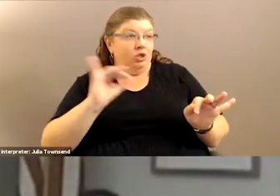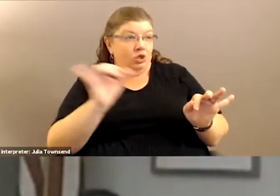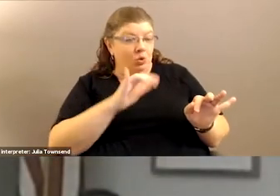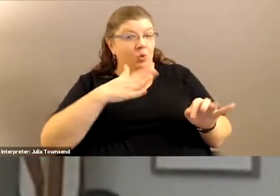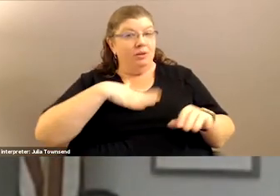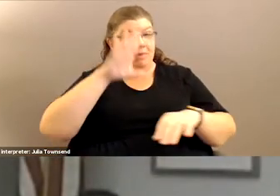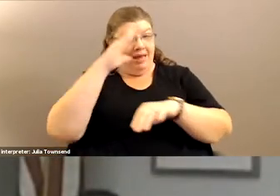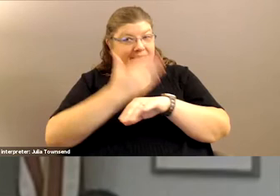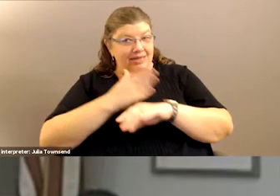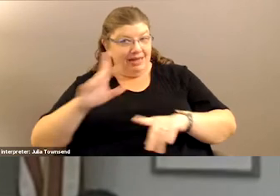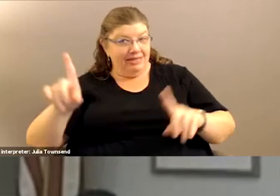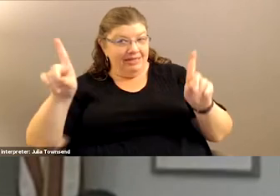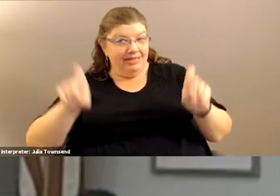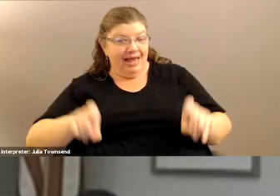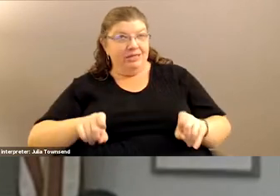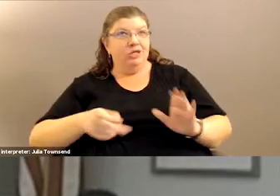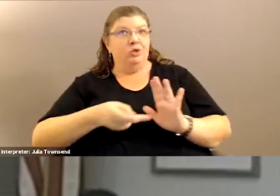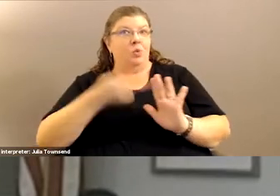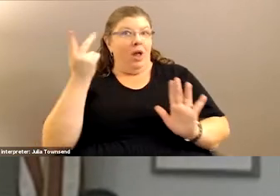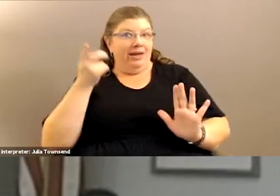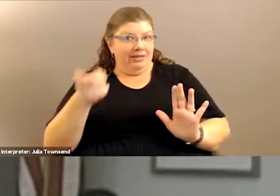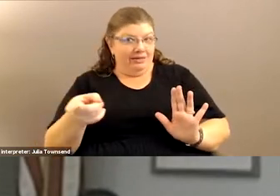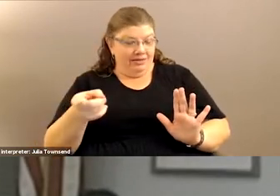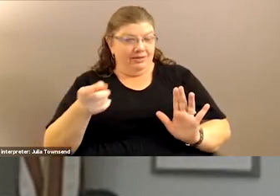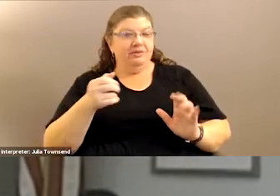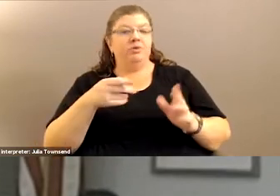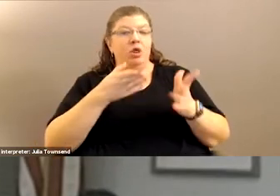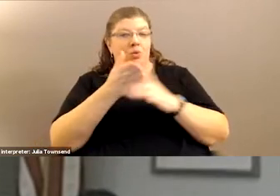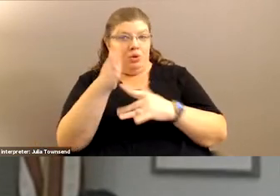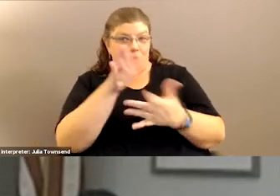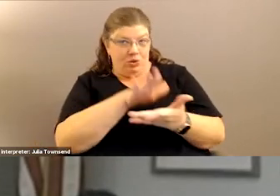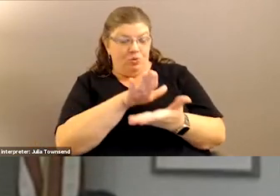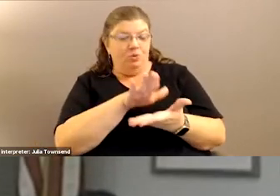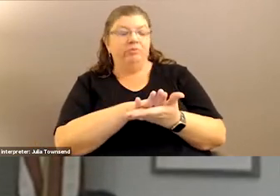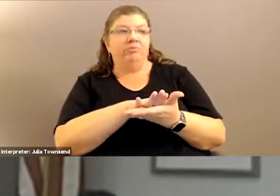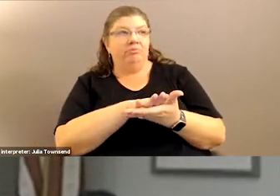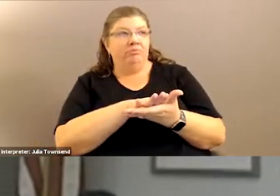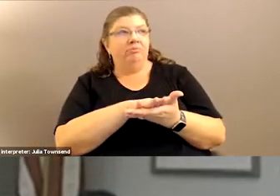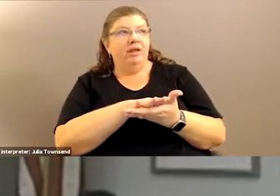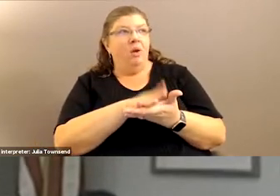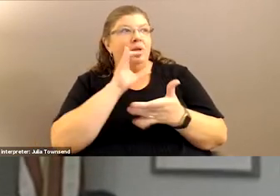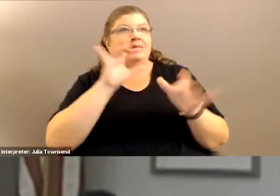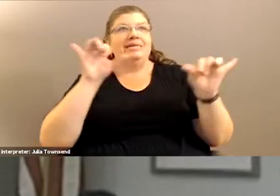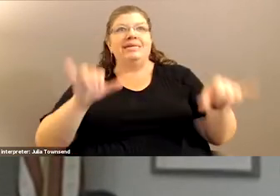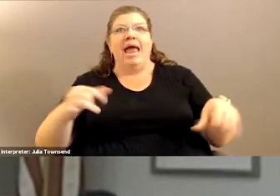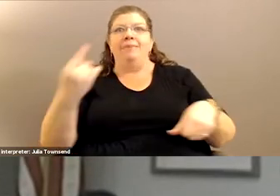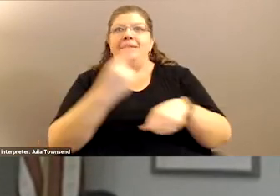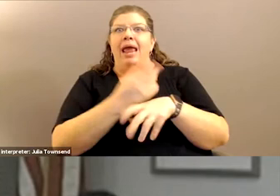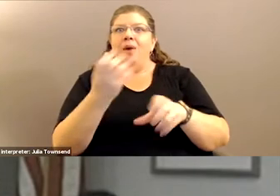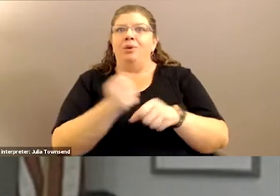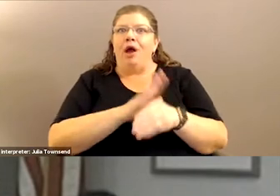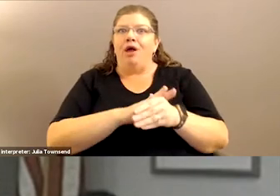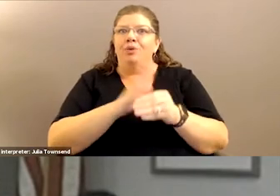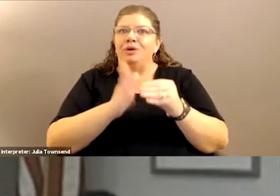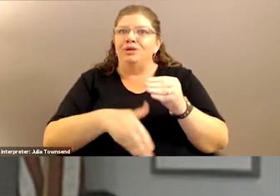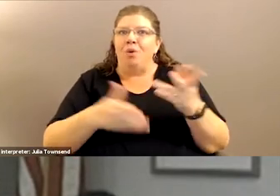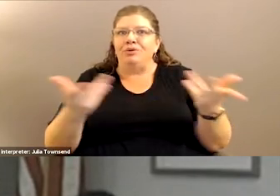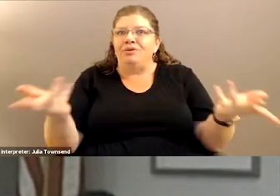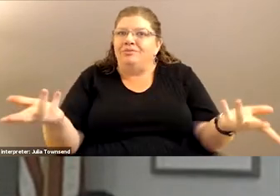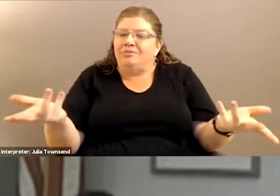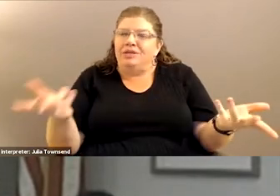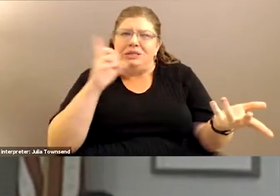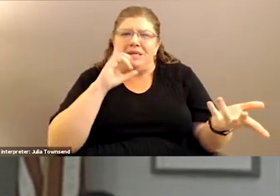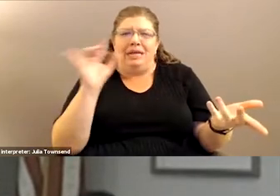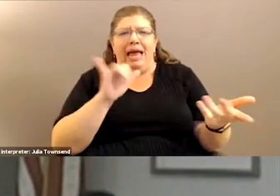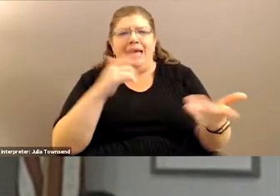son's testing he's been tested now twice um through the school and it was actually the same day that we got the results but i just uh so it sounds like there